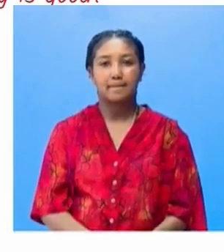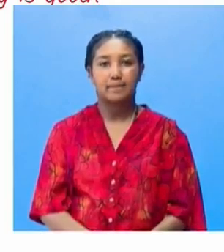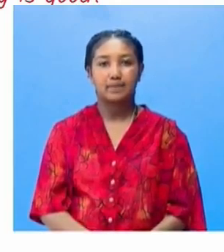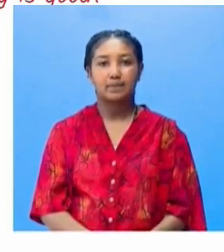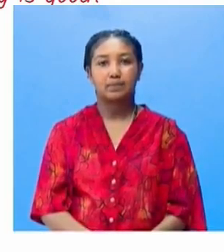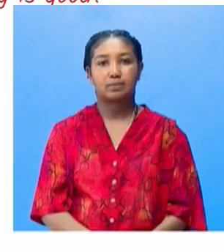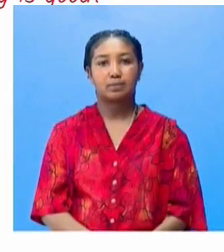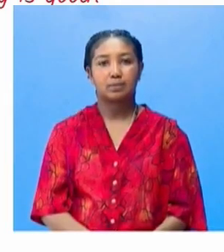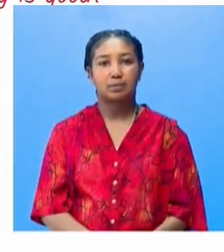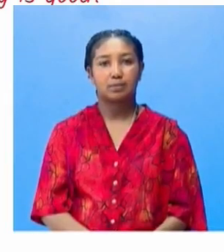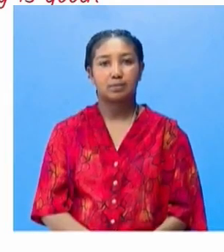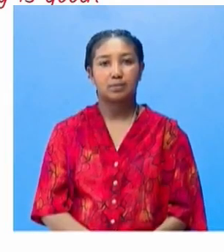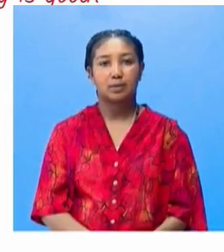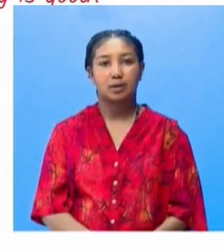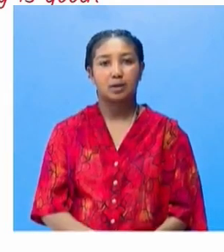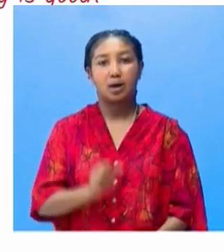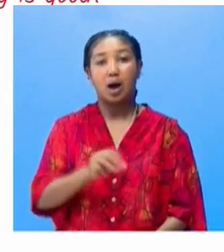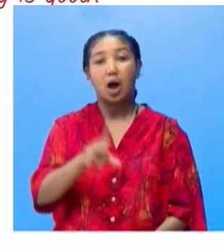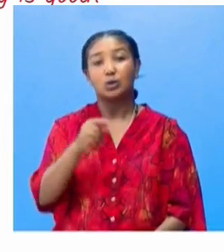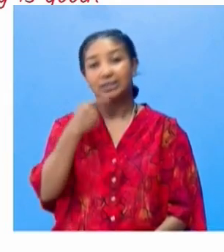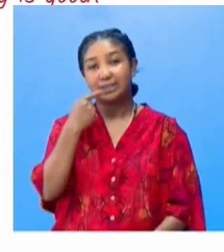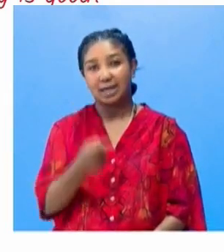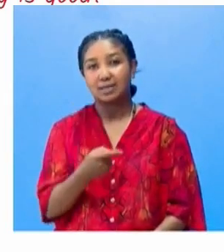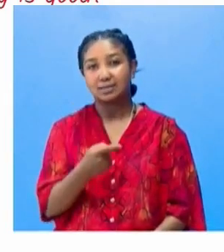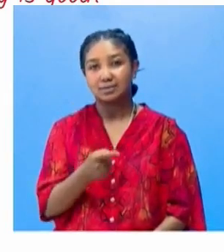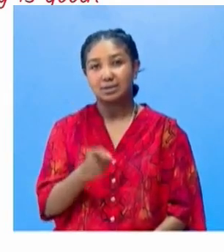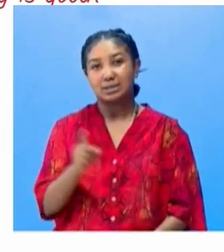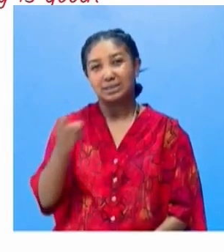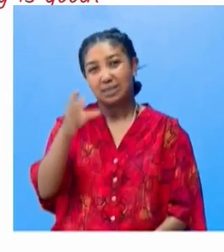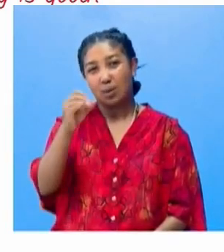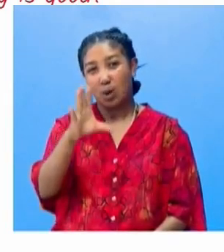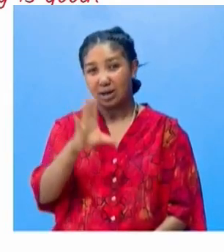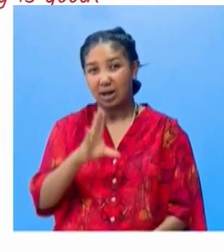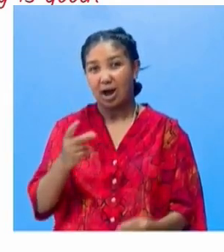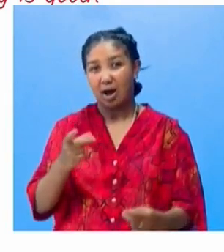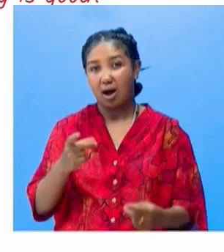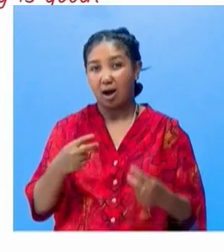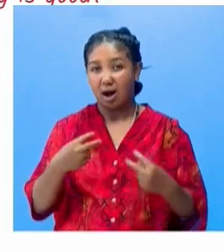yes? Let's make it like this. I would say someone has to wear,